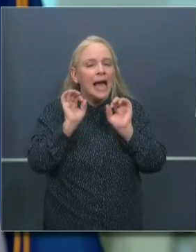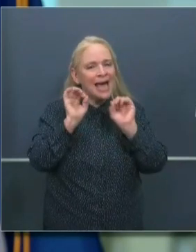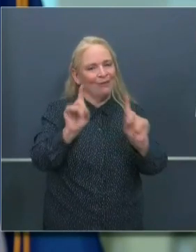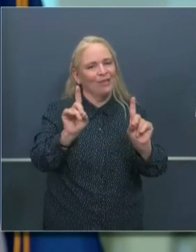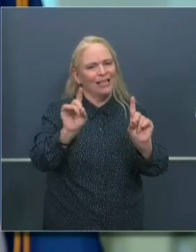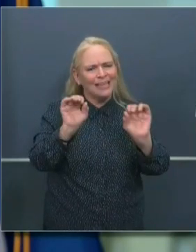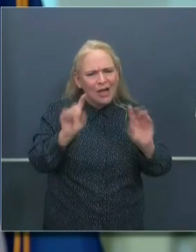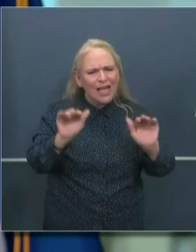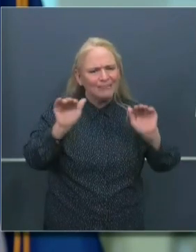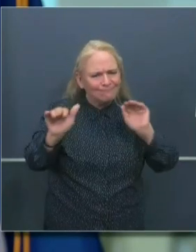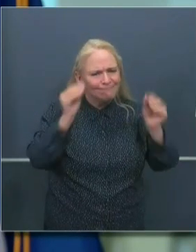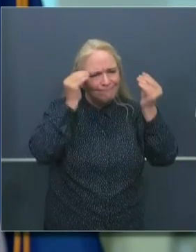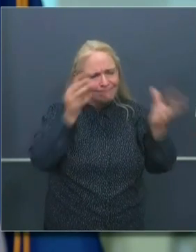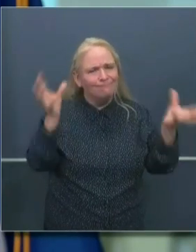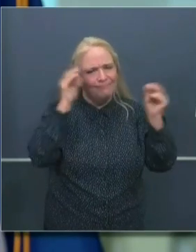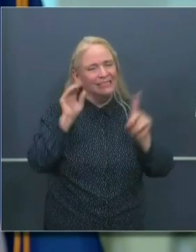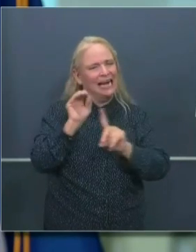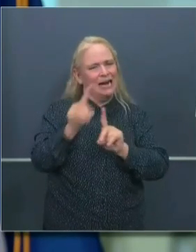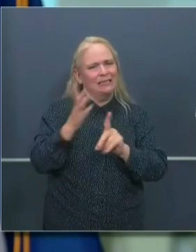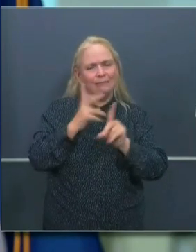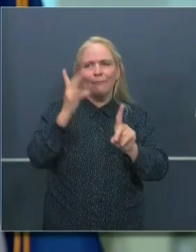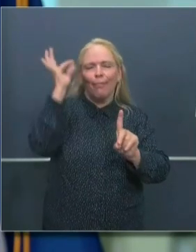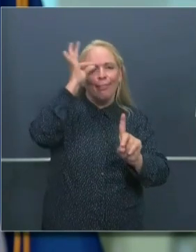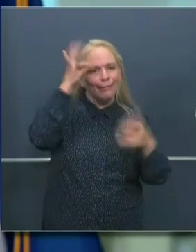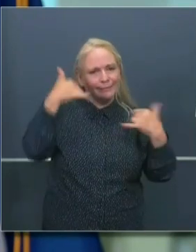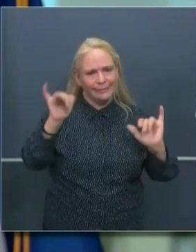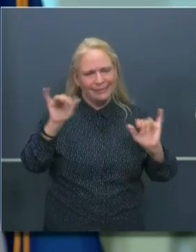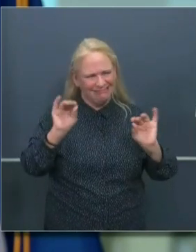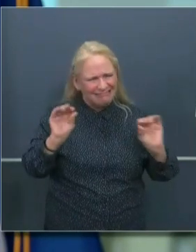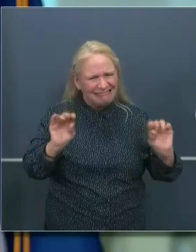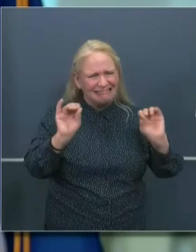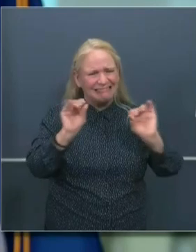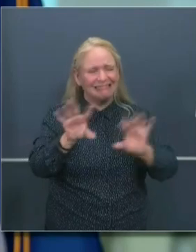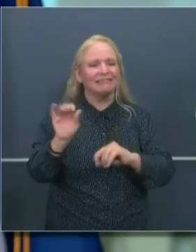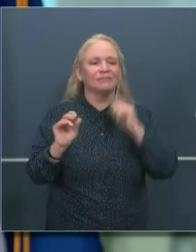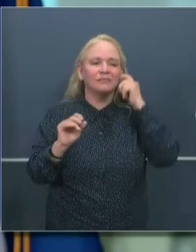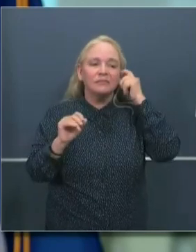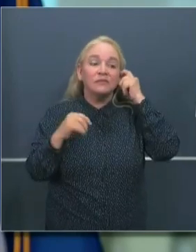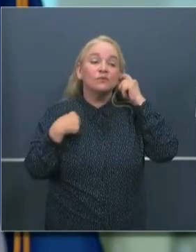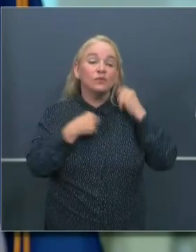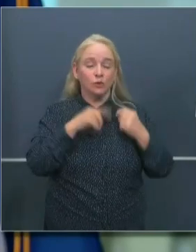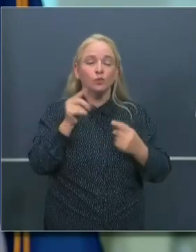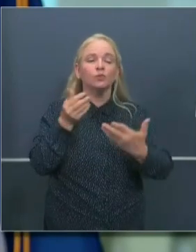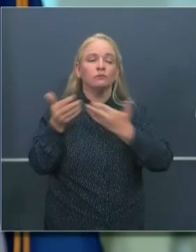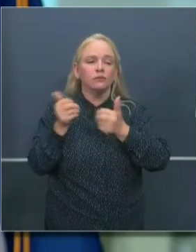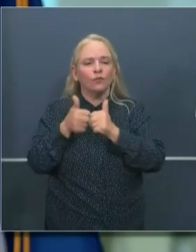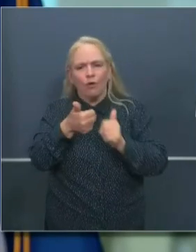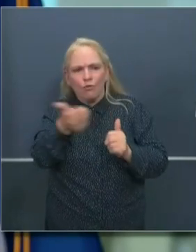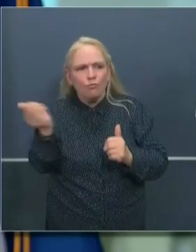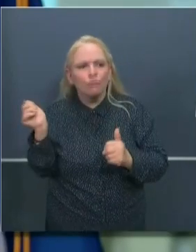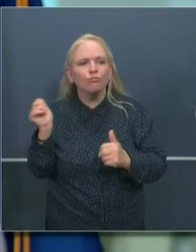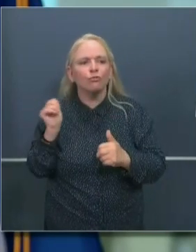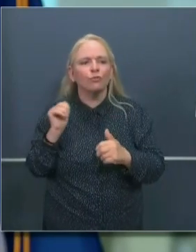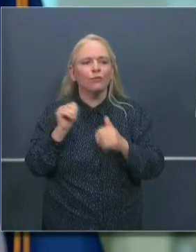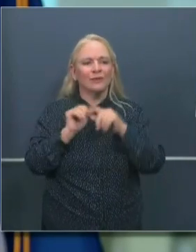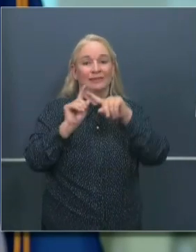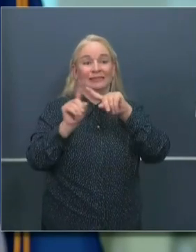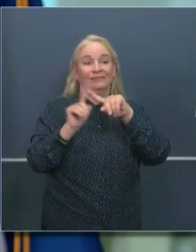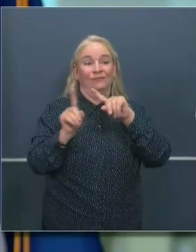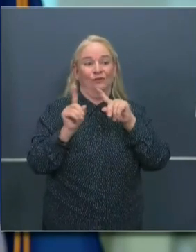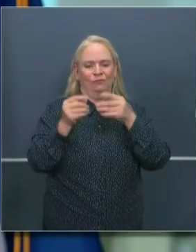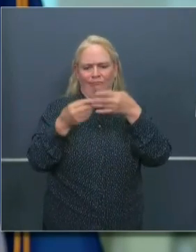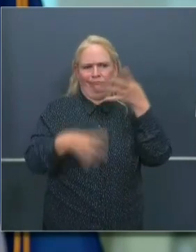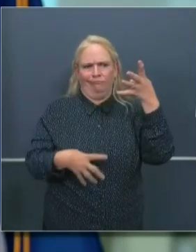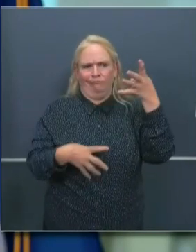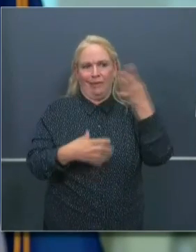course of the last number of months, even in the conversations that we have, the questions and the response through dozens and dozens of